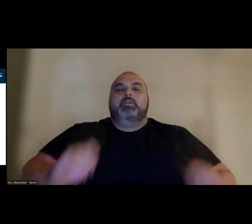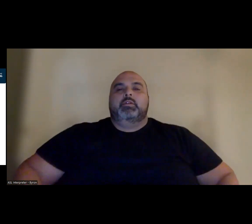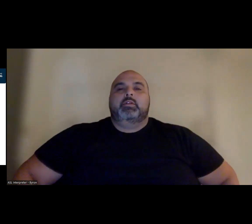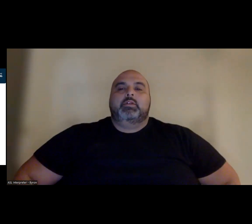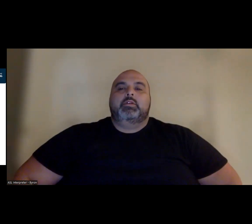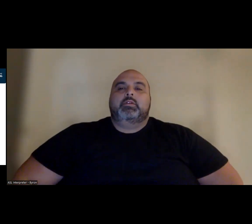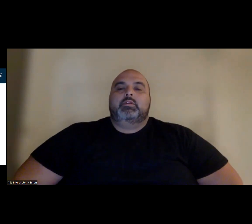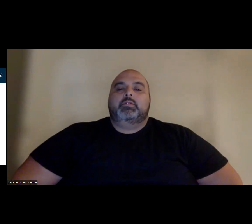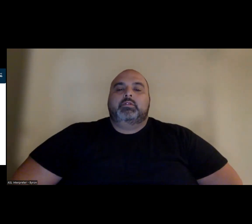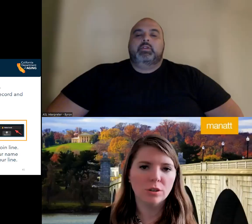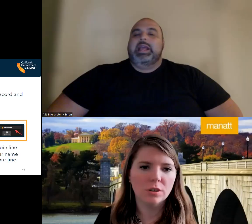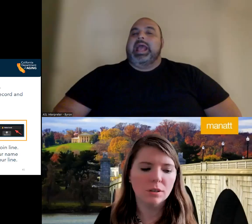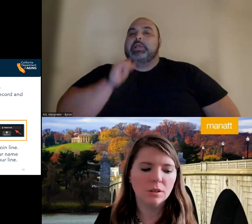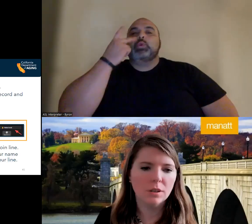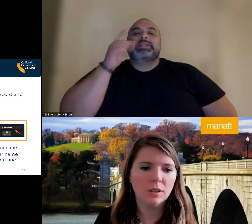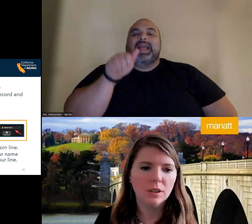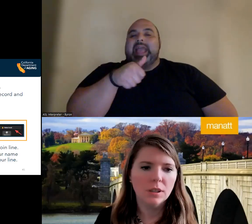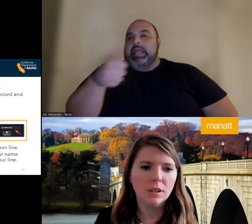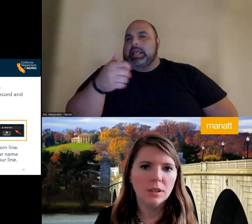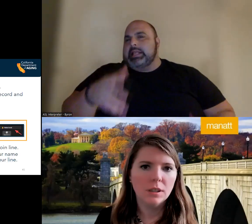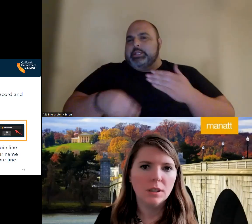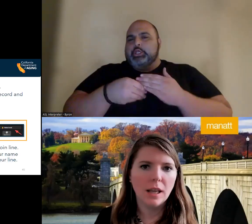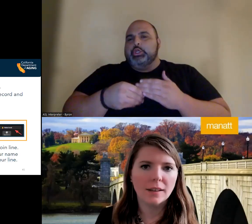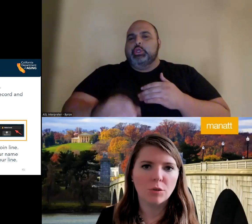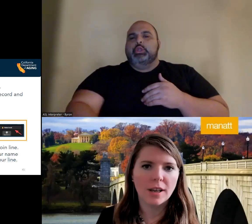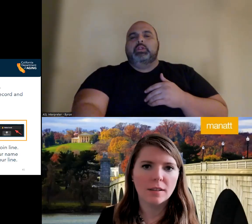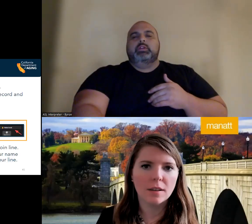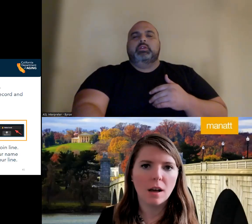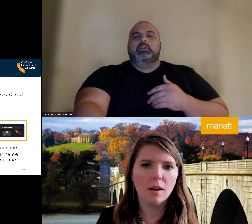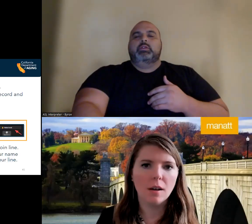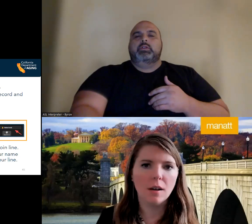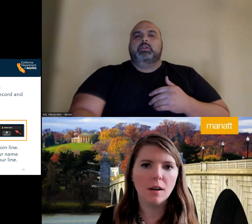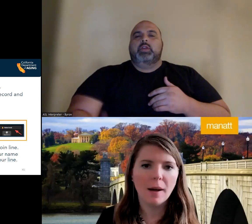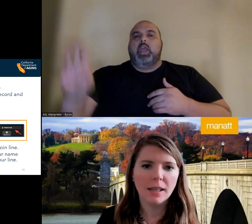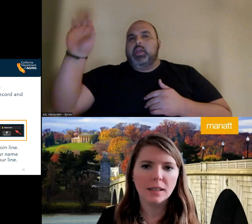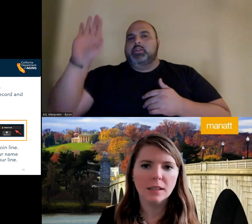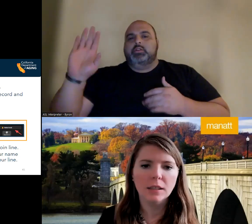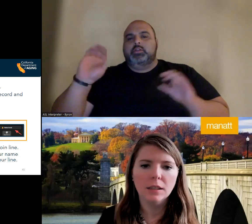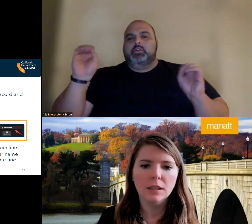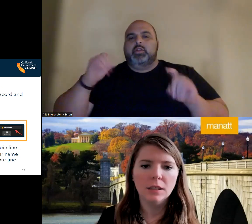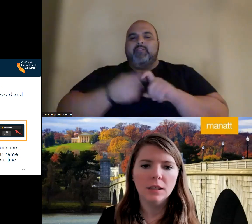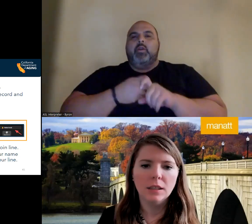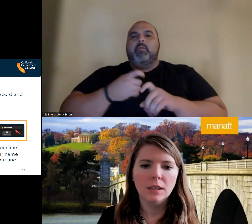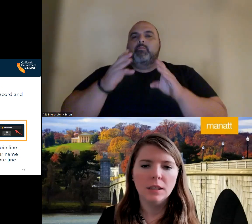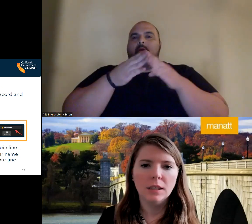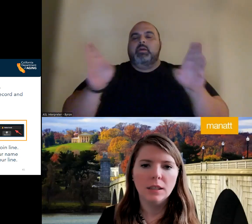And I'm not seeing any additional hands raised from the public.